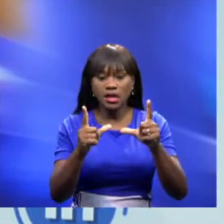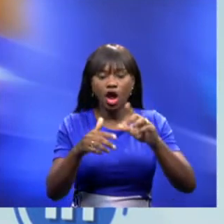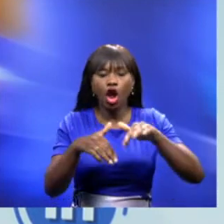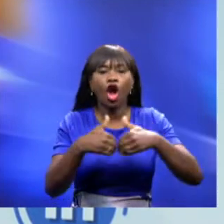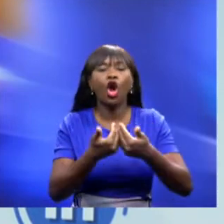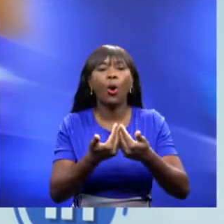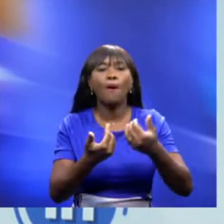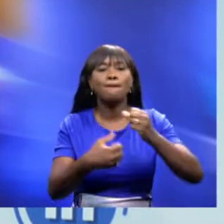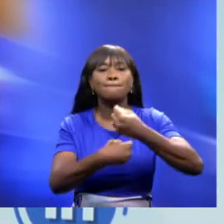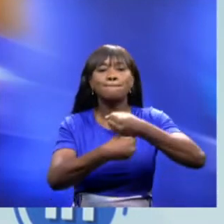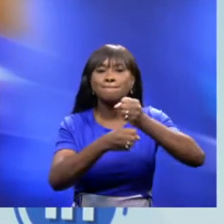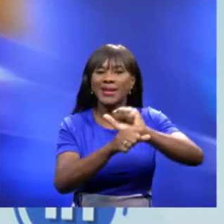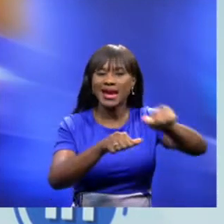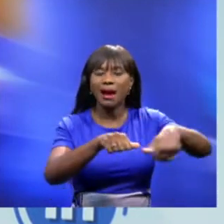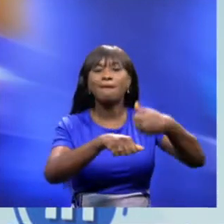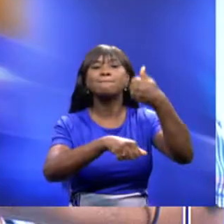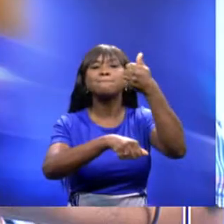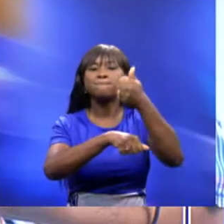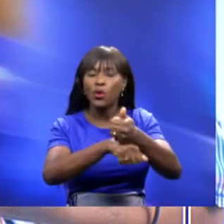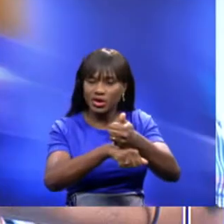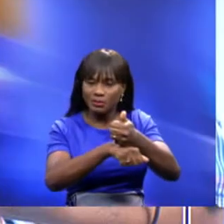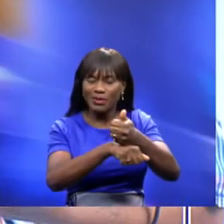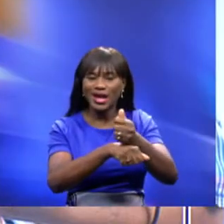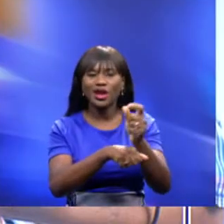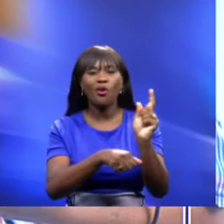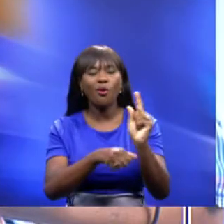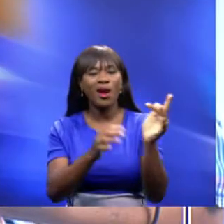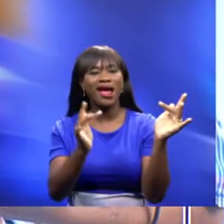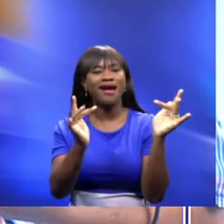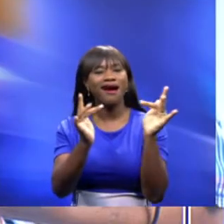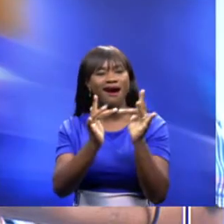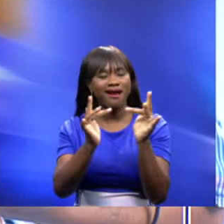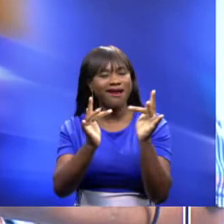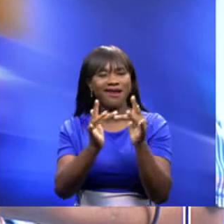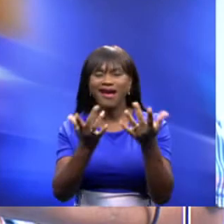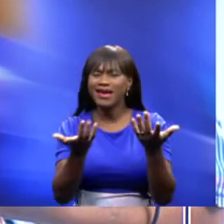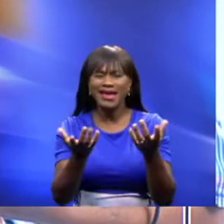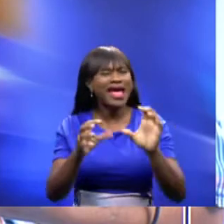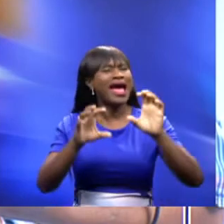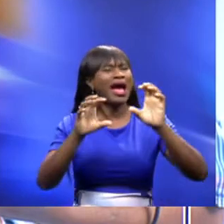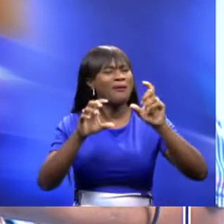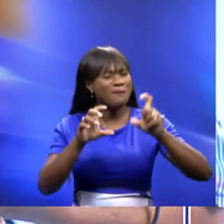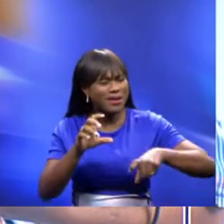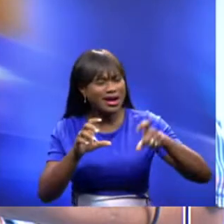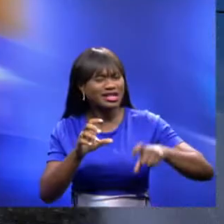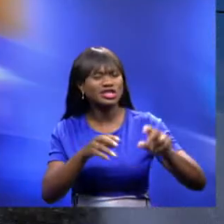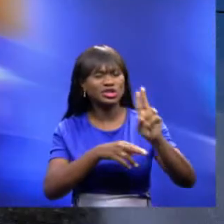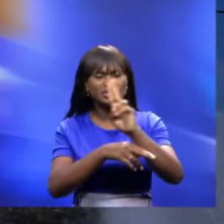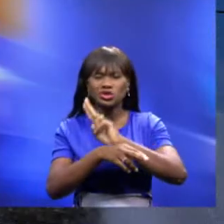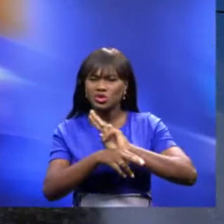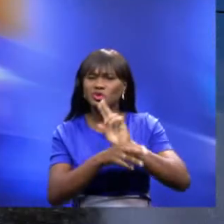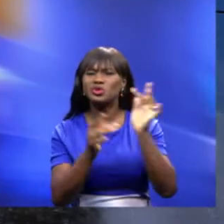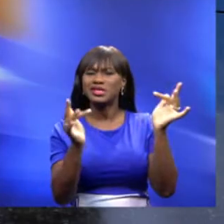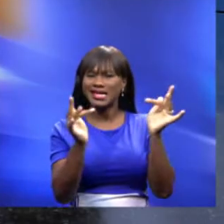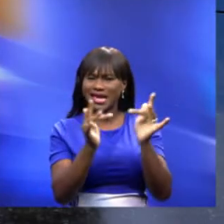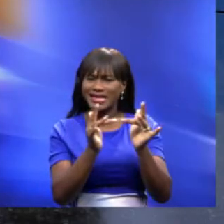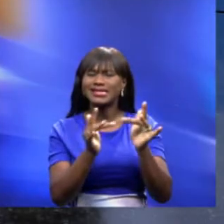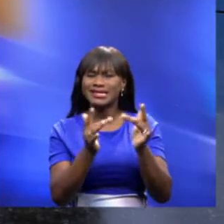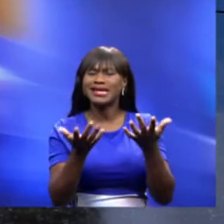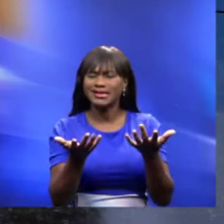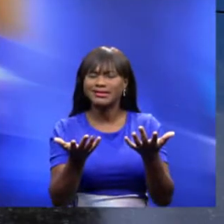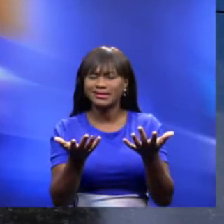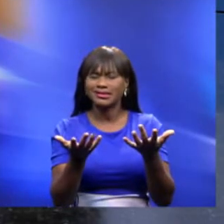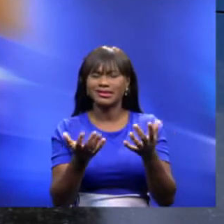appointment online. So even if you're in rural, you are going to be Global. You are